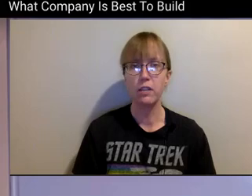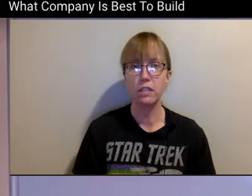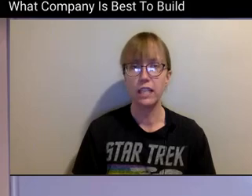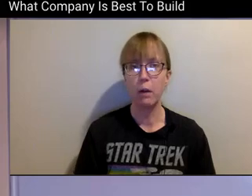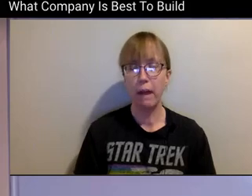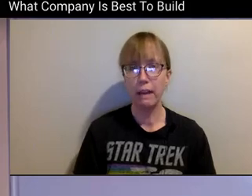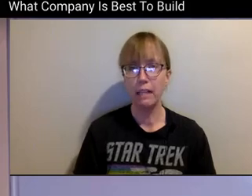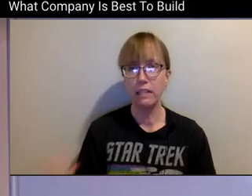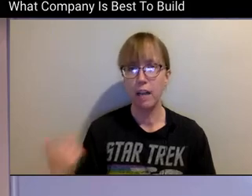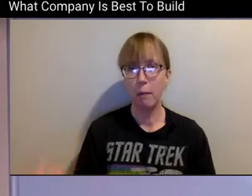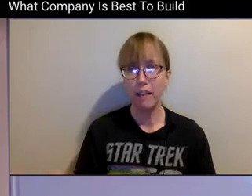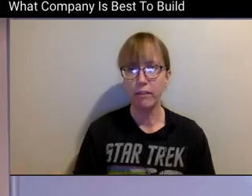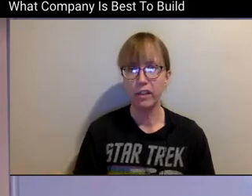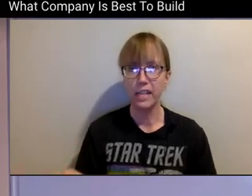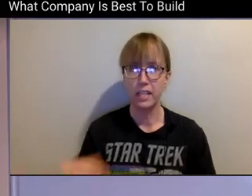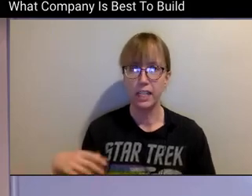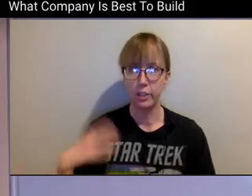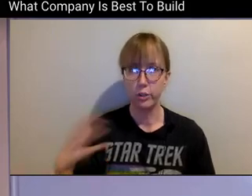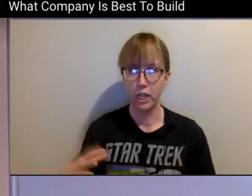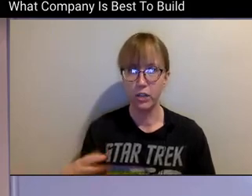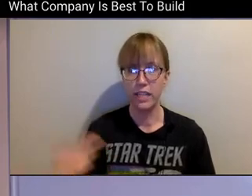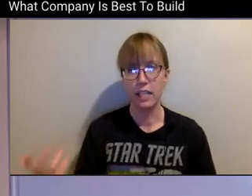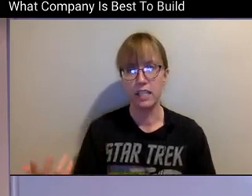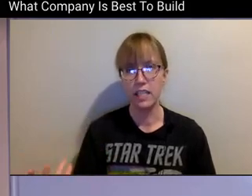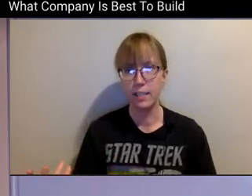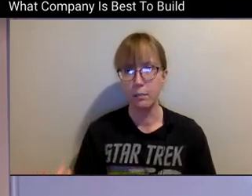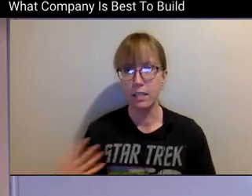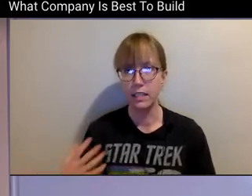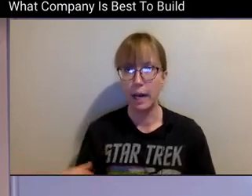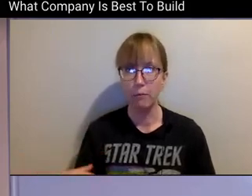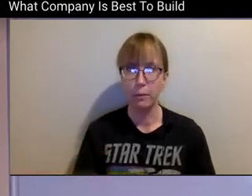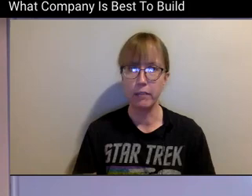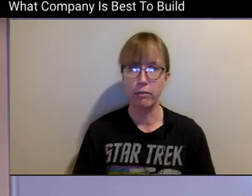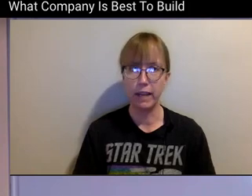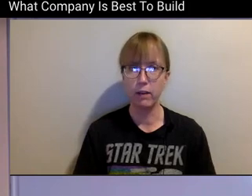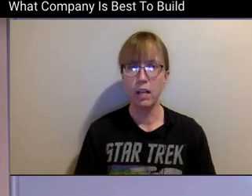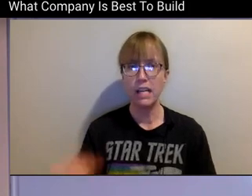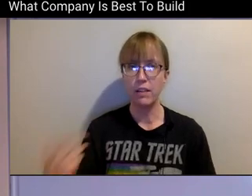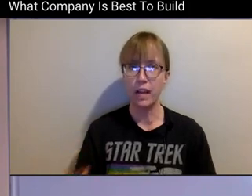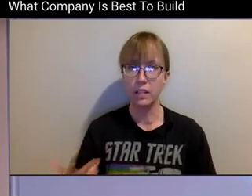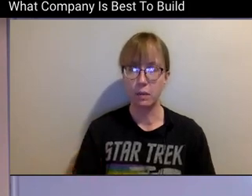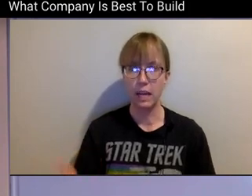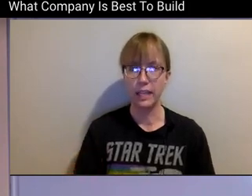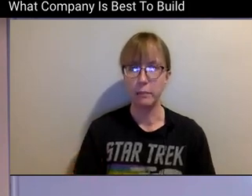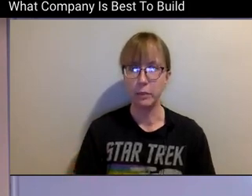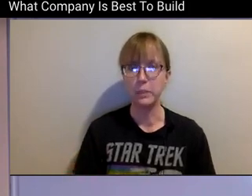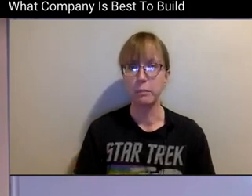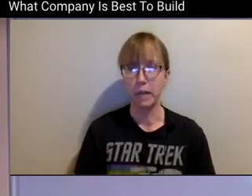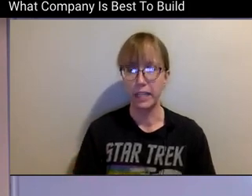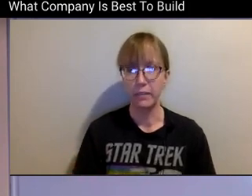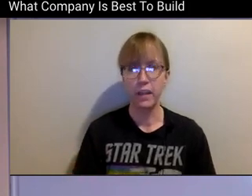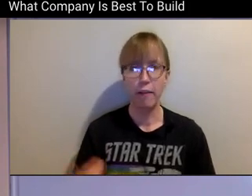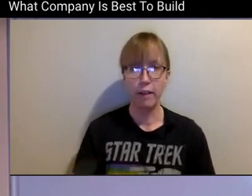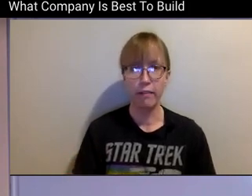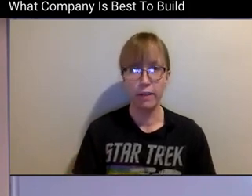eventually they'll see, okay, it's not my fault. It's the structure. It's the system that's set up for me to fail. And that's why I keep losing